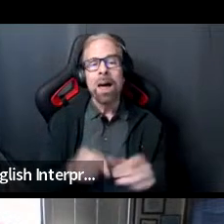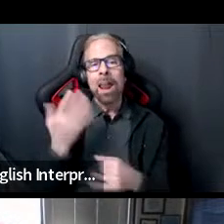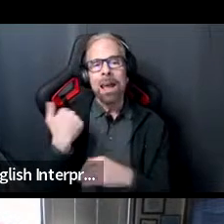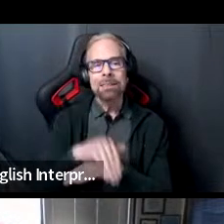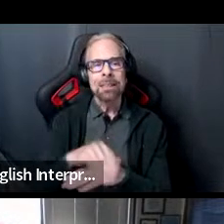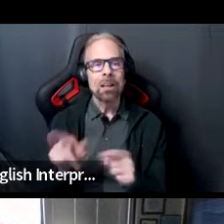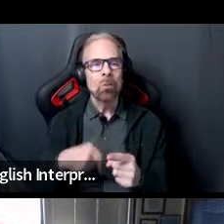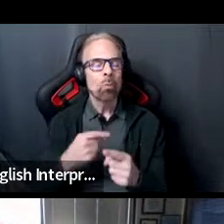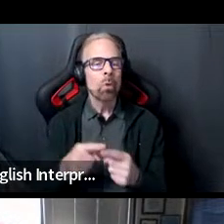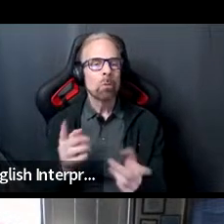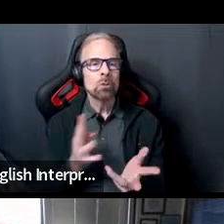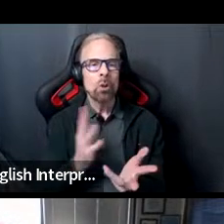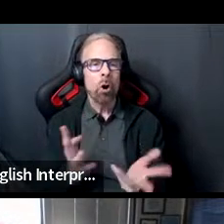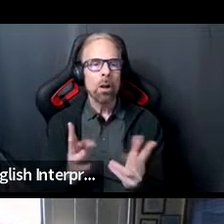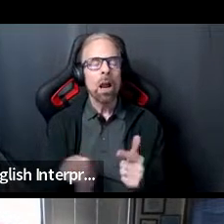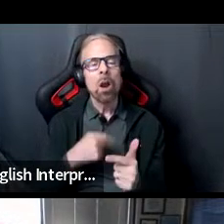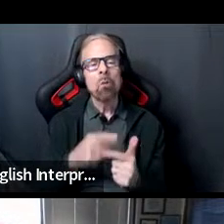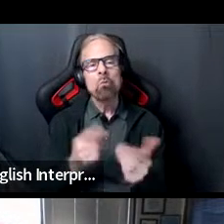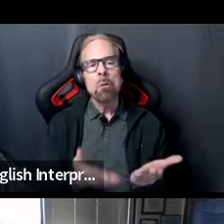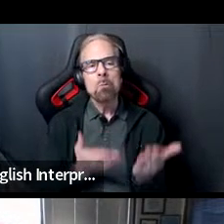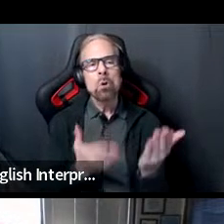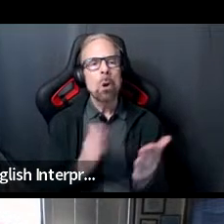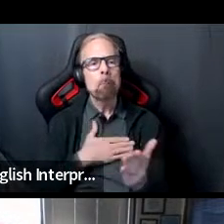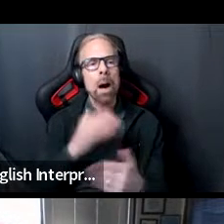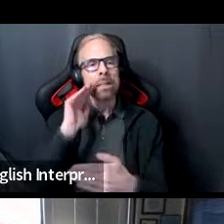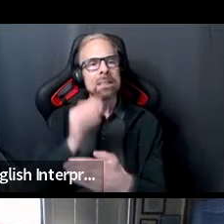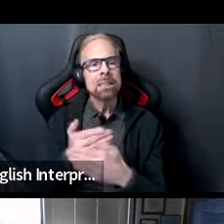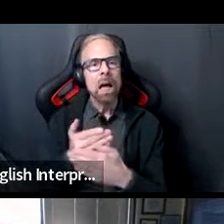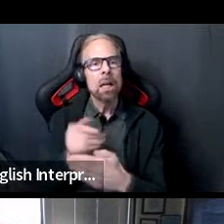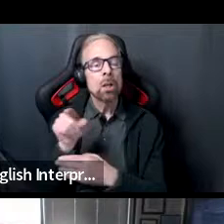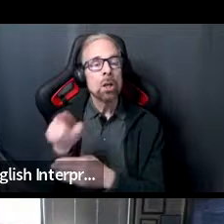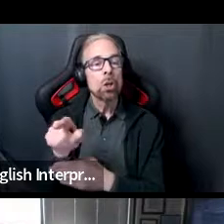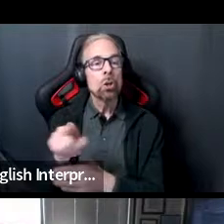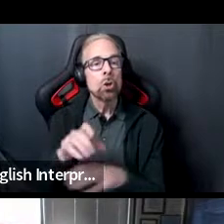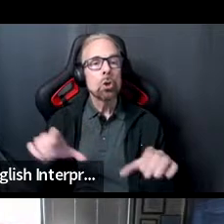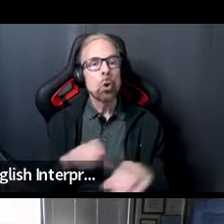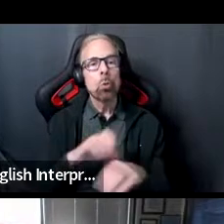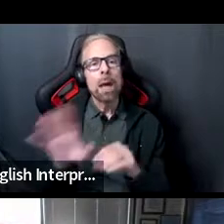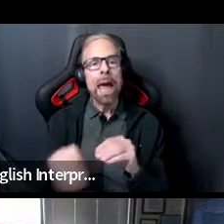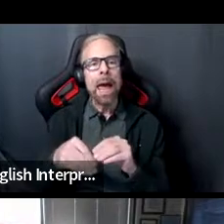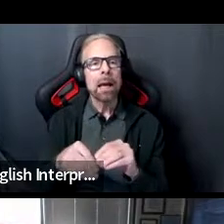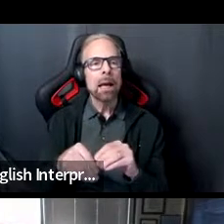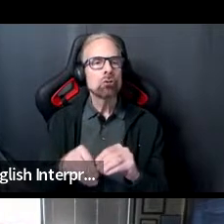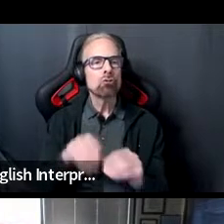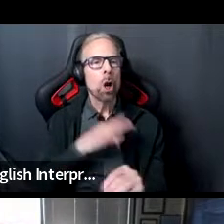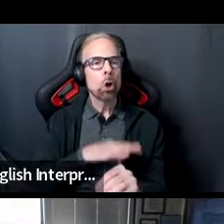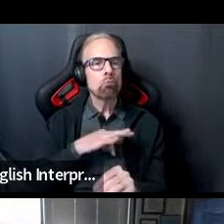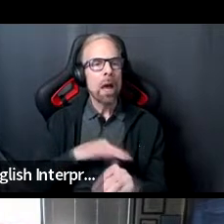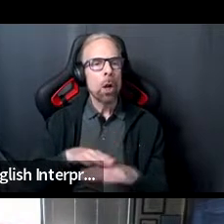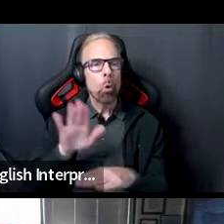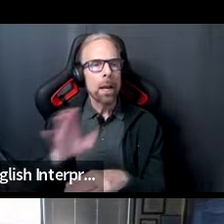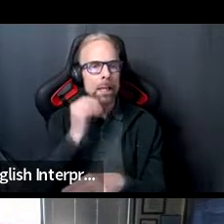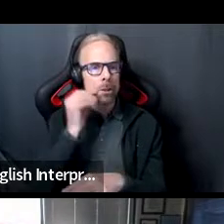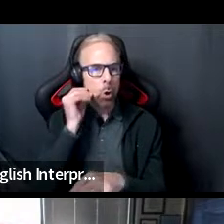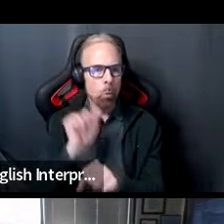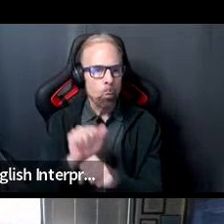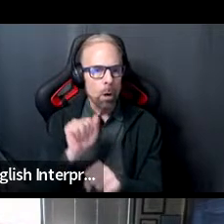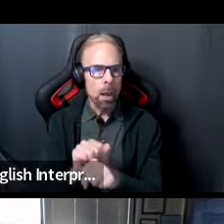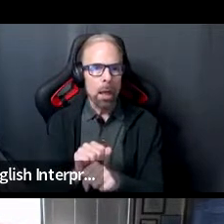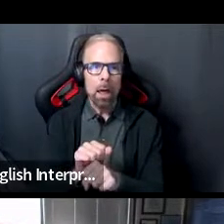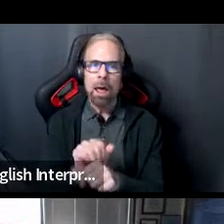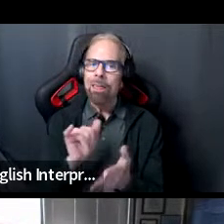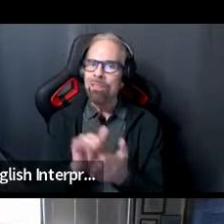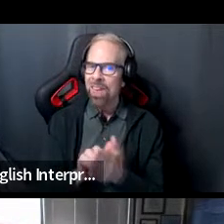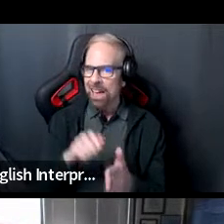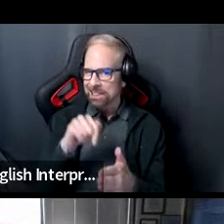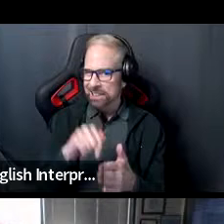talking about this last night, I was recommending to my son to do his extra credit on his homework, and that's deeper than it sounds.